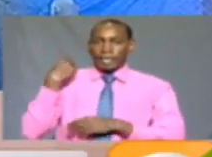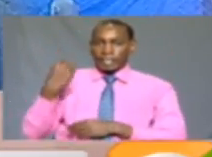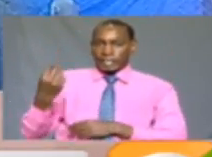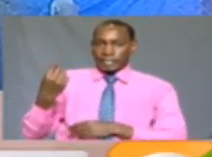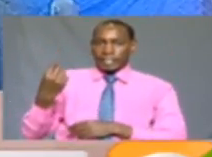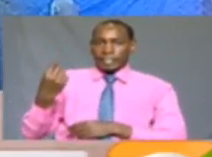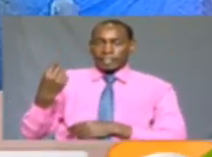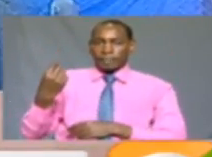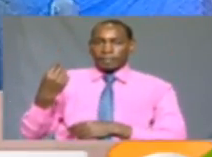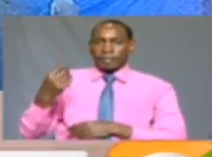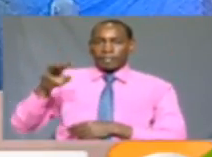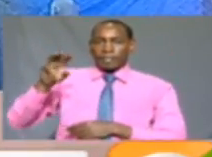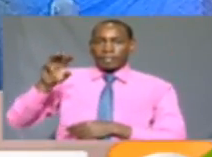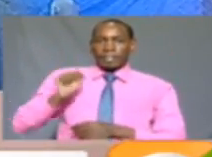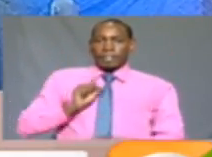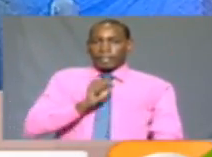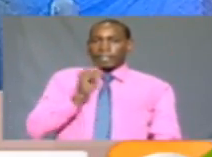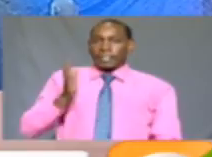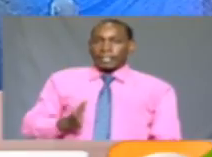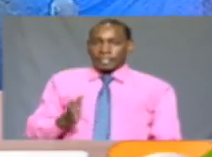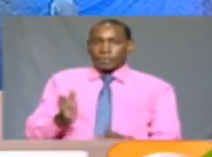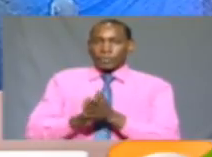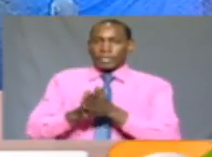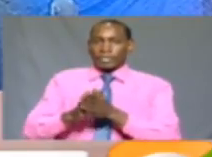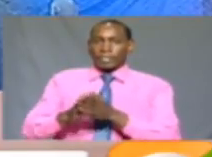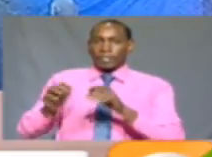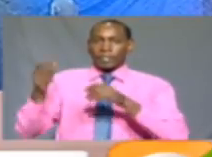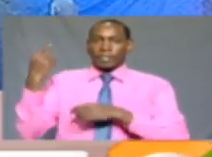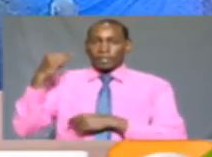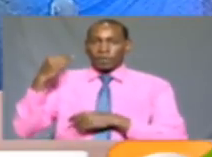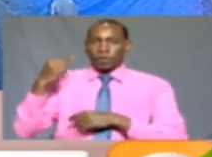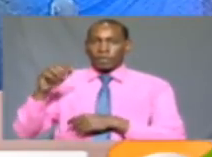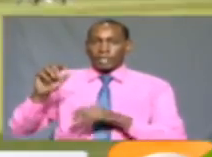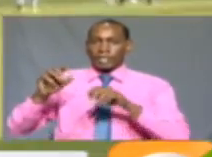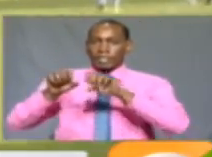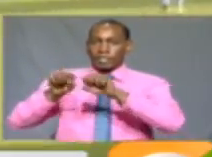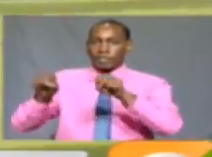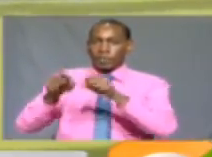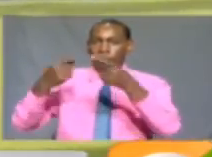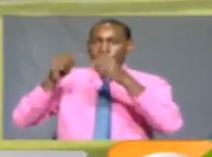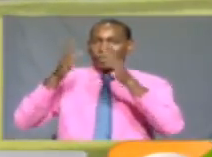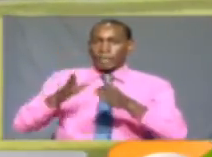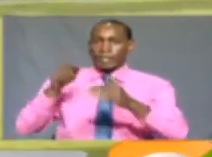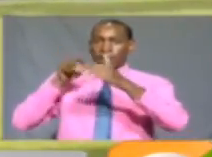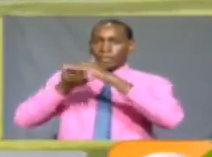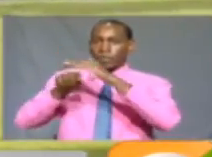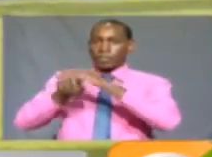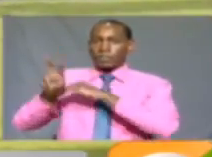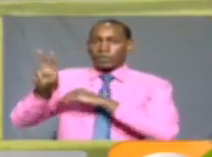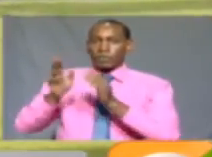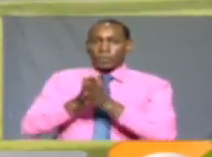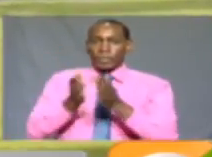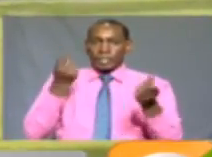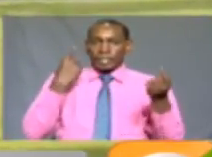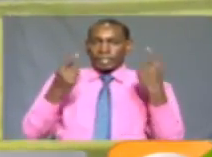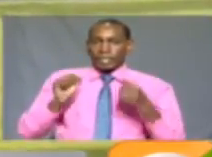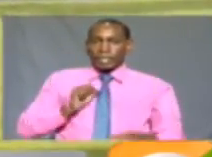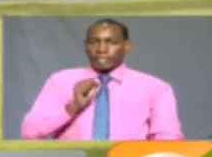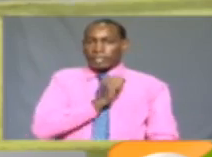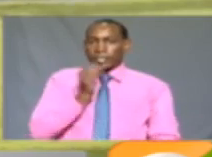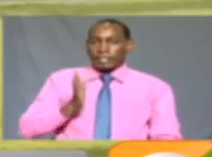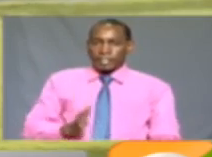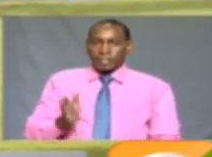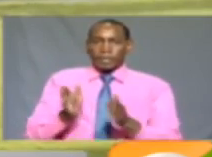High School. Elgeyo Marakwet Senator and Golden Boot winner Kipchumba Murkomen bagged a brace with Kericho Senator Aaron